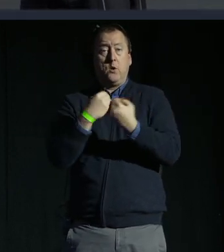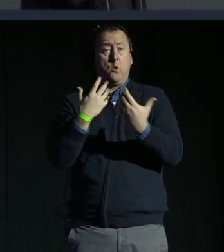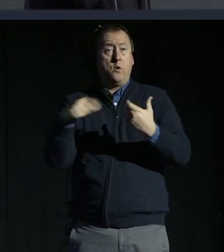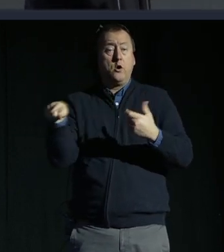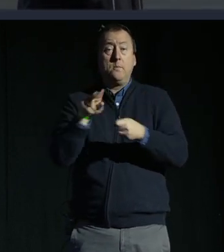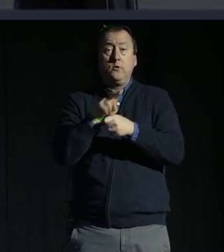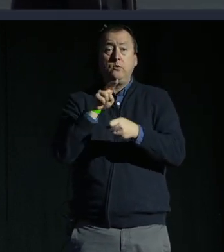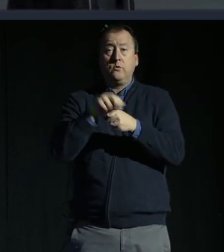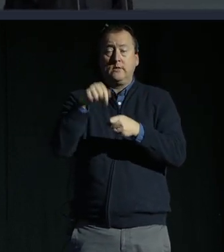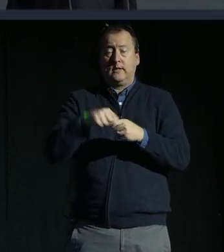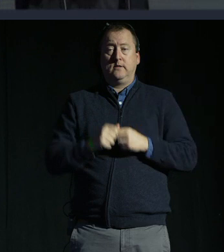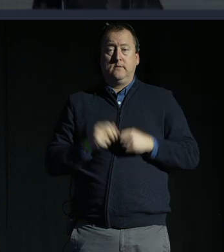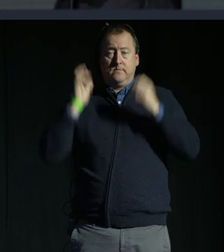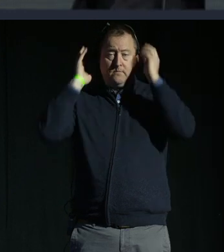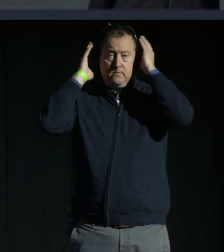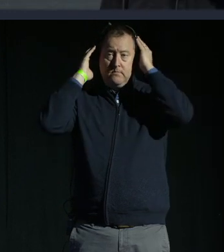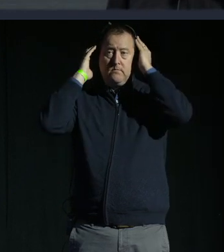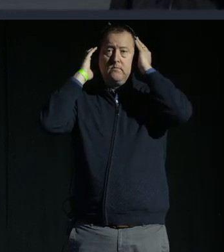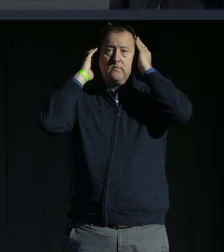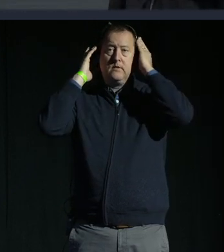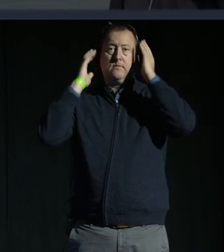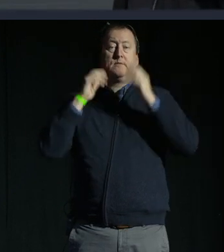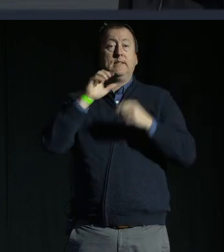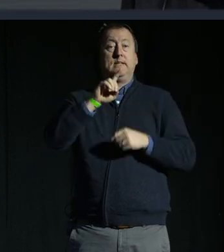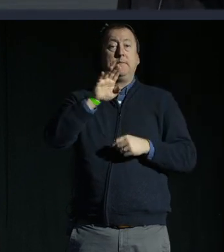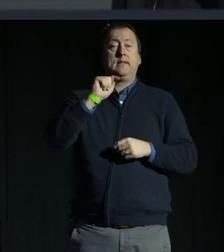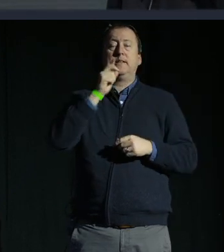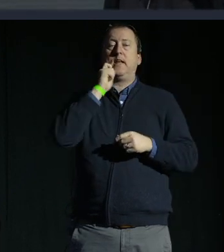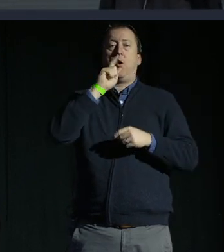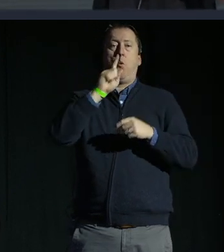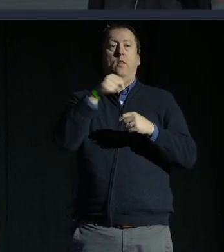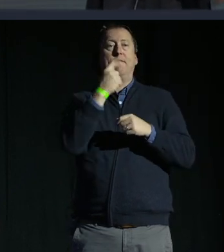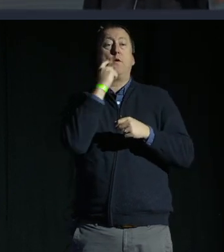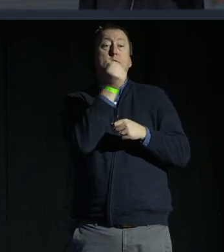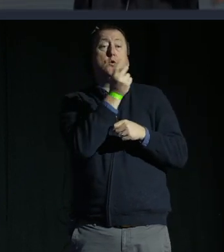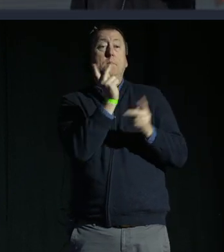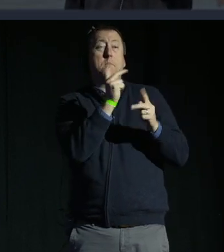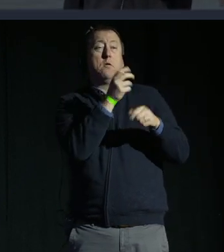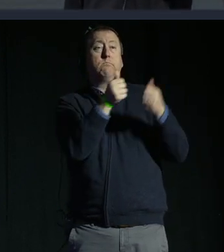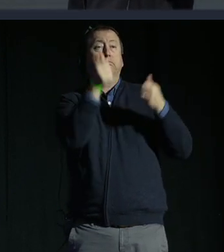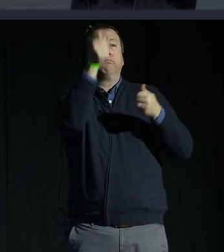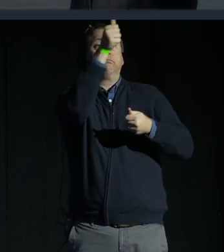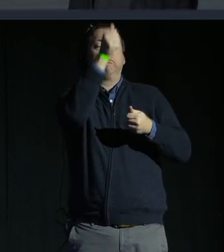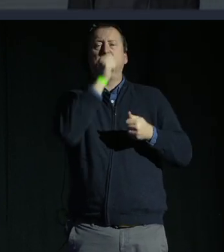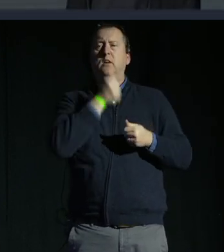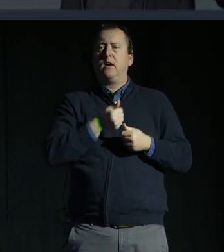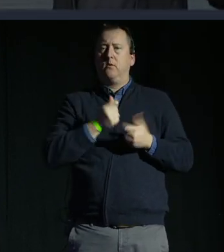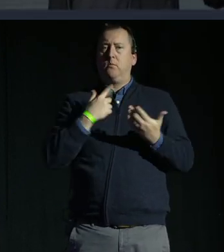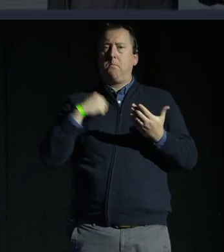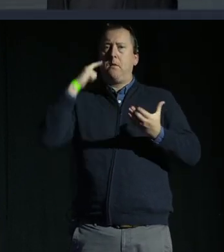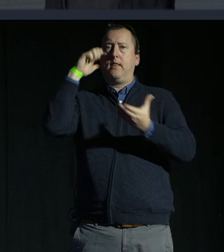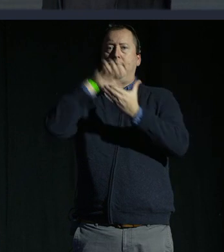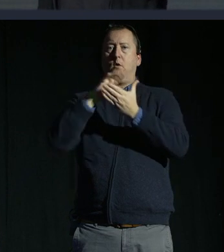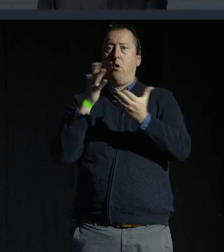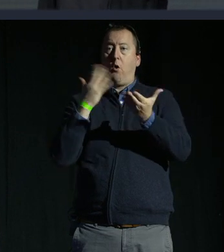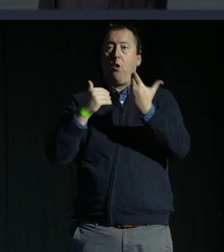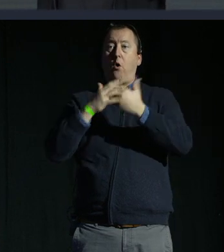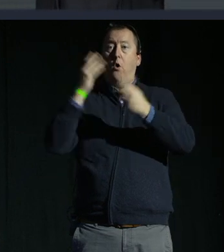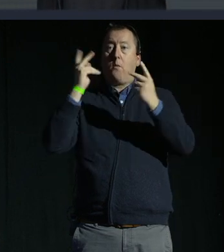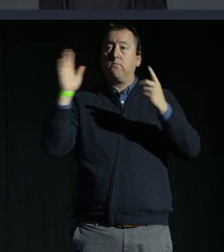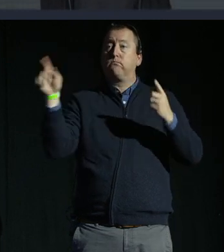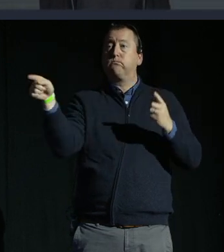it. DBT is not about empowering an elite few. We believe that all data practitioners are